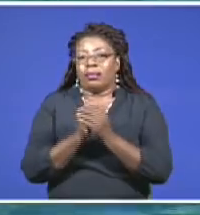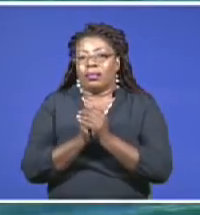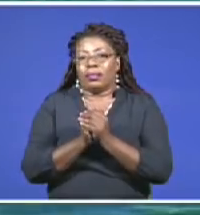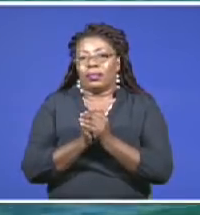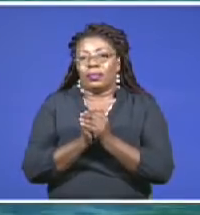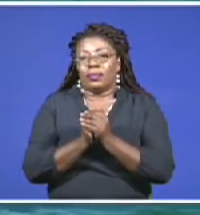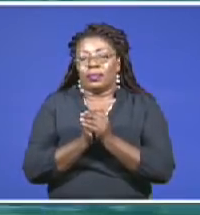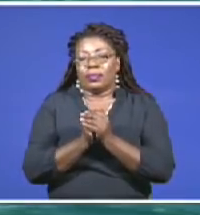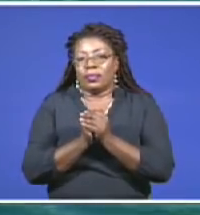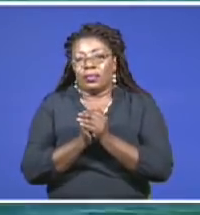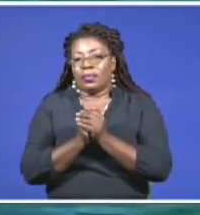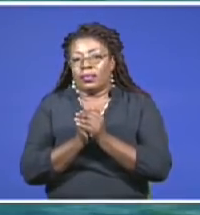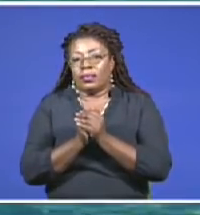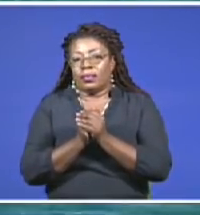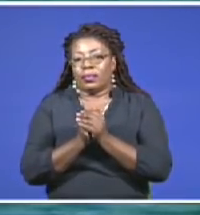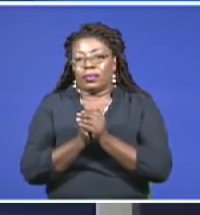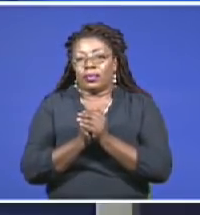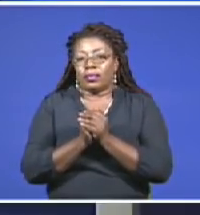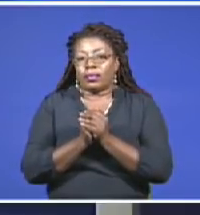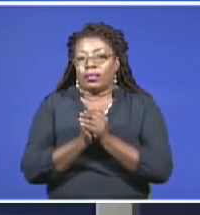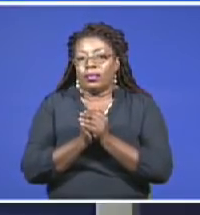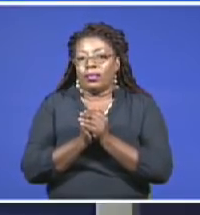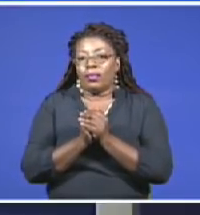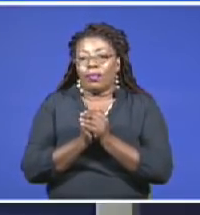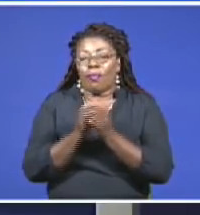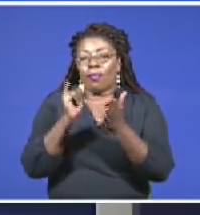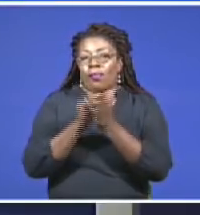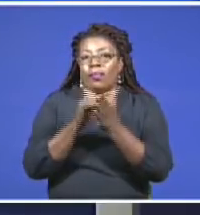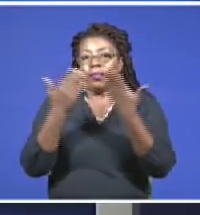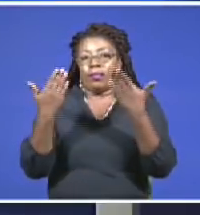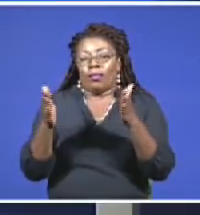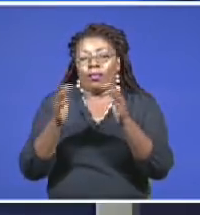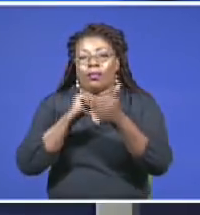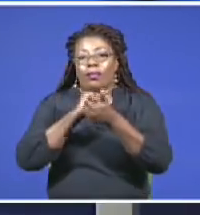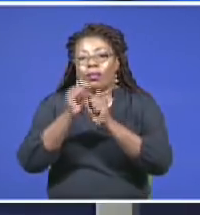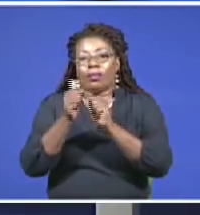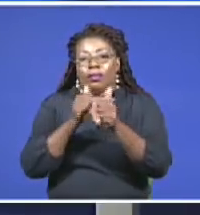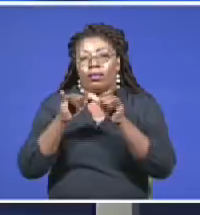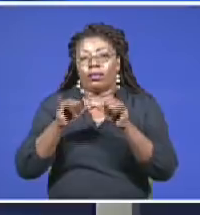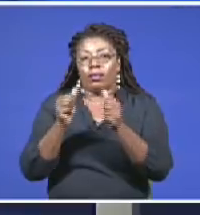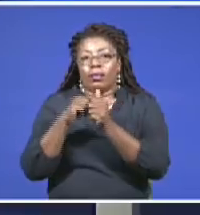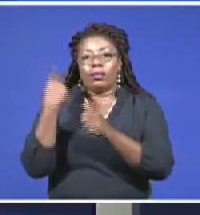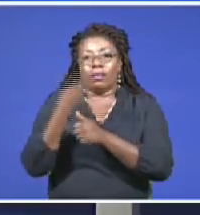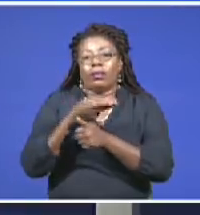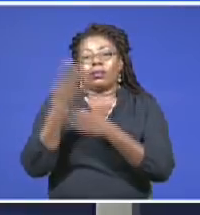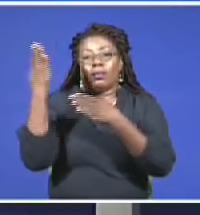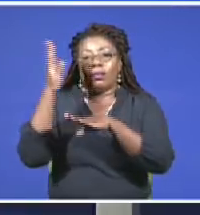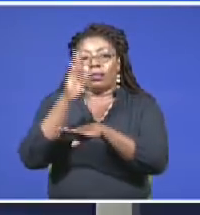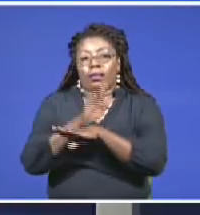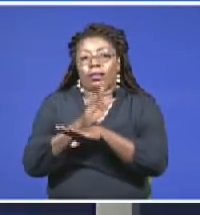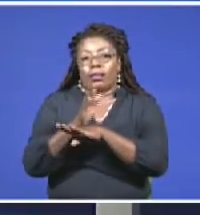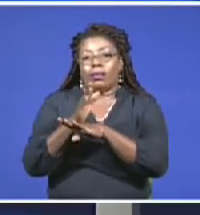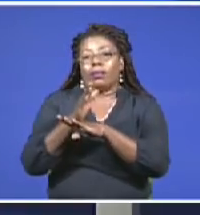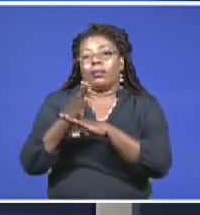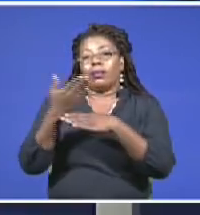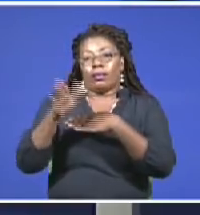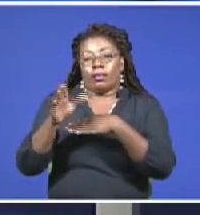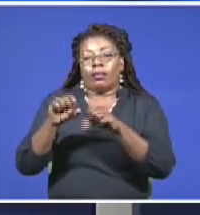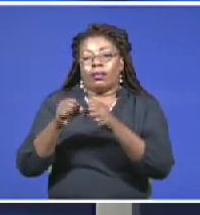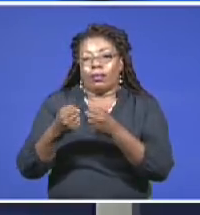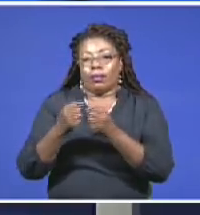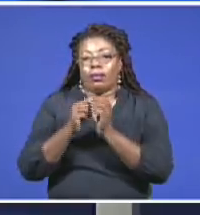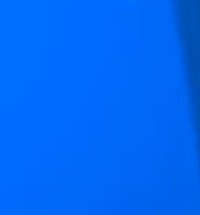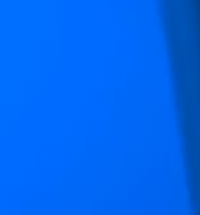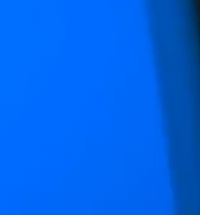Total Sports, I am Julian Gibson. And that will do it for sports. Stay tuned. The Bahamas Tonight comes back after the break.